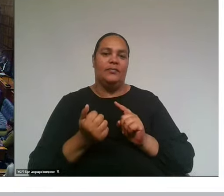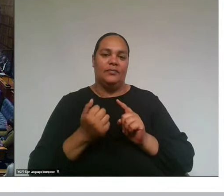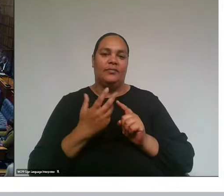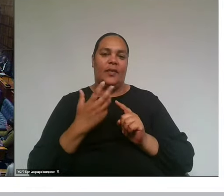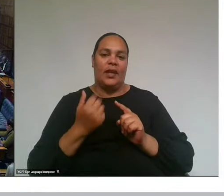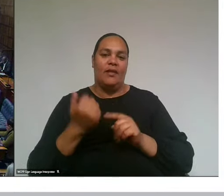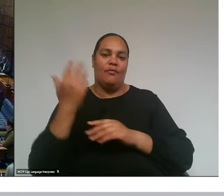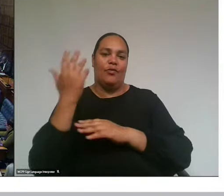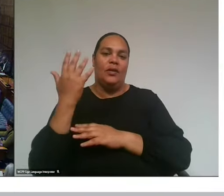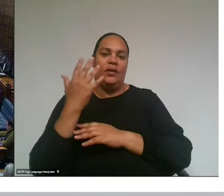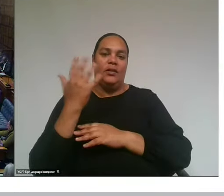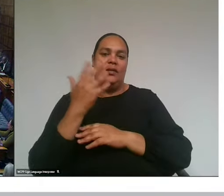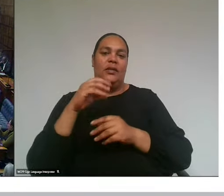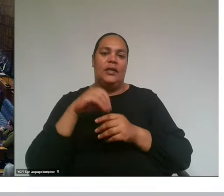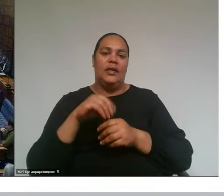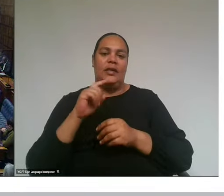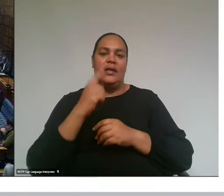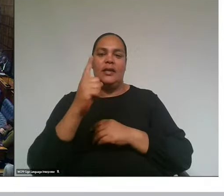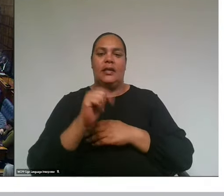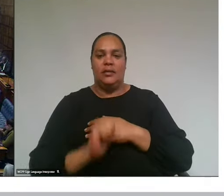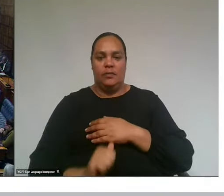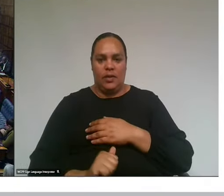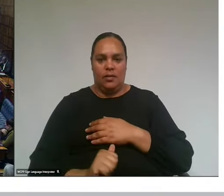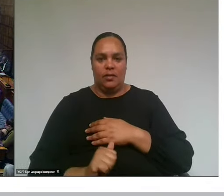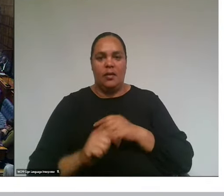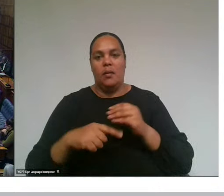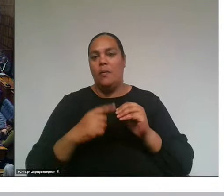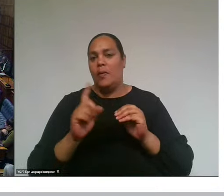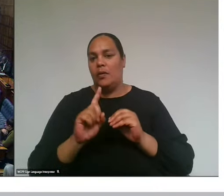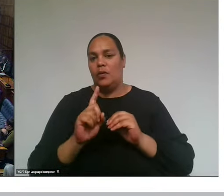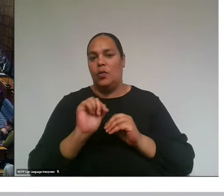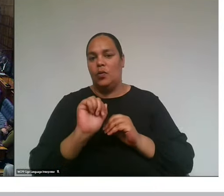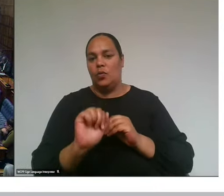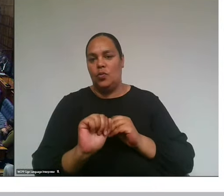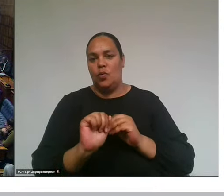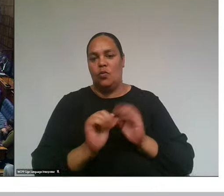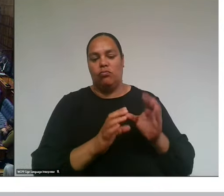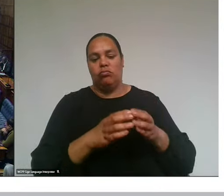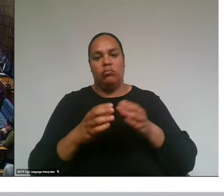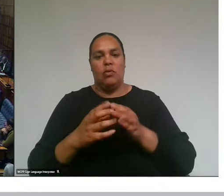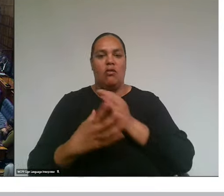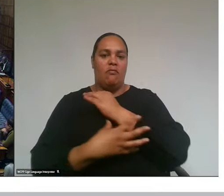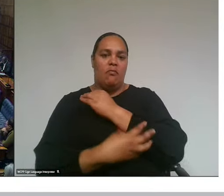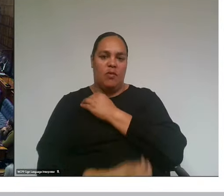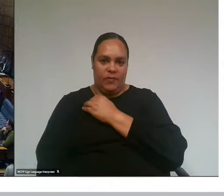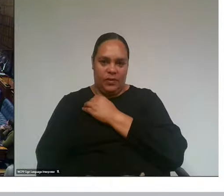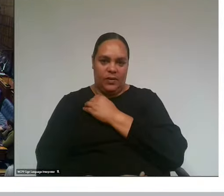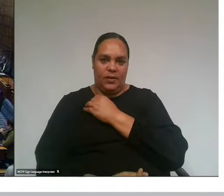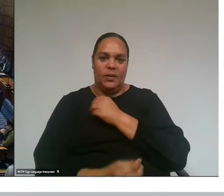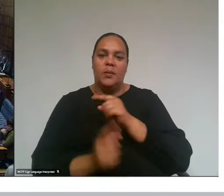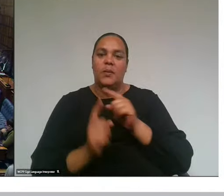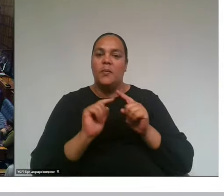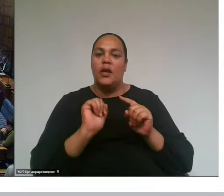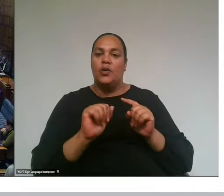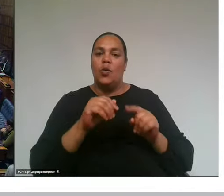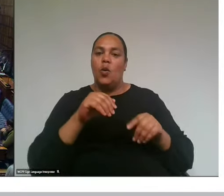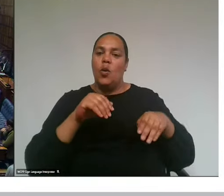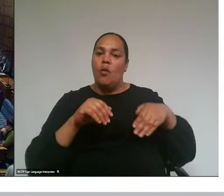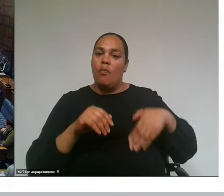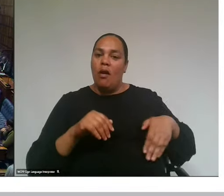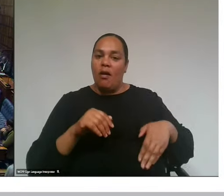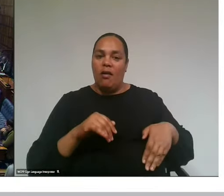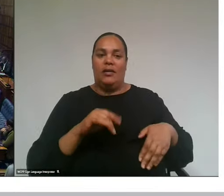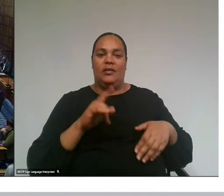H presented in the next month about the pockets of poverty the pockets of